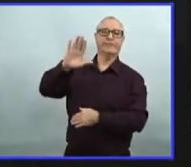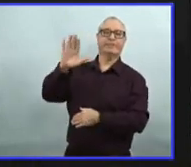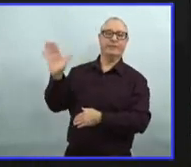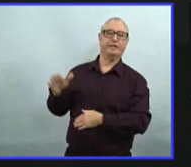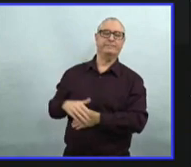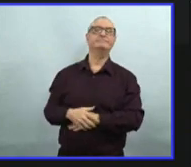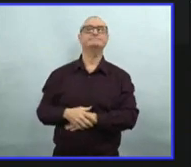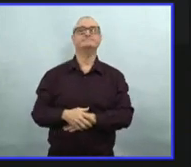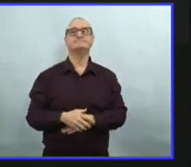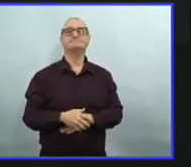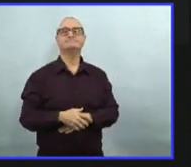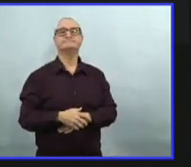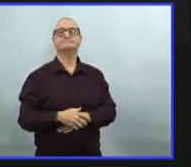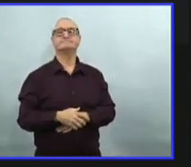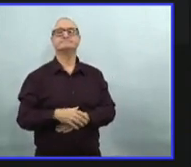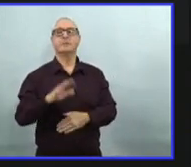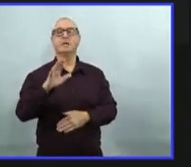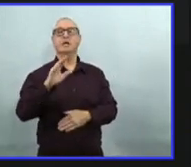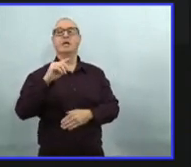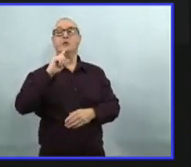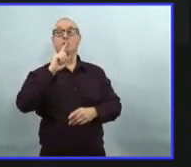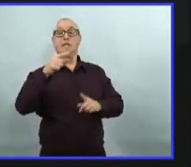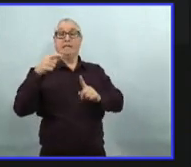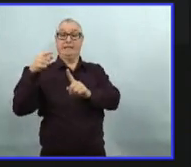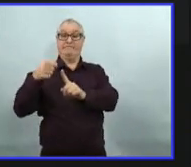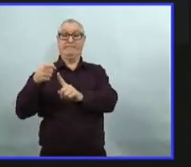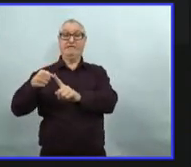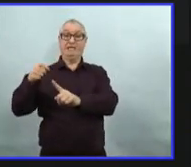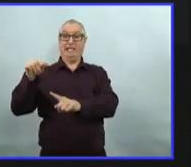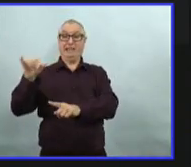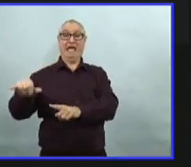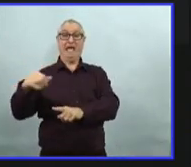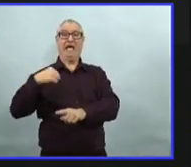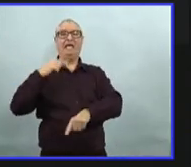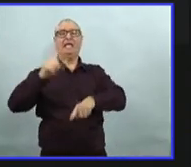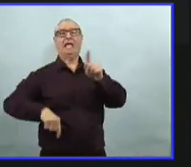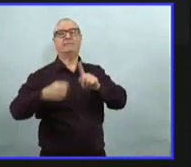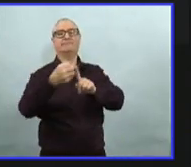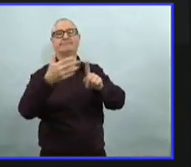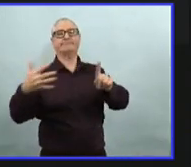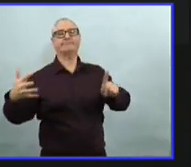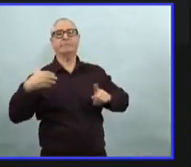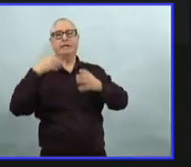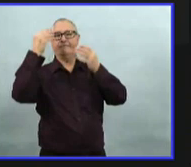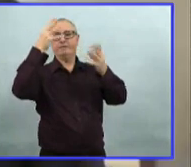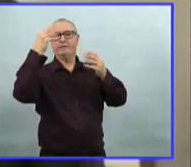your home for any reason other than to get groceries or go to the drugstore?